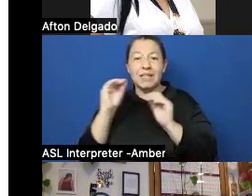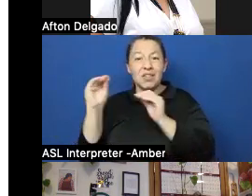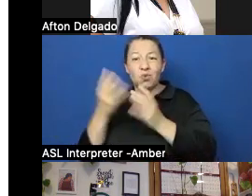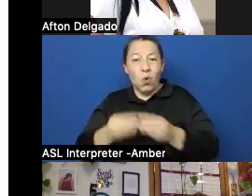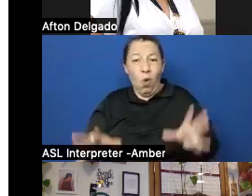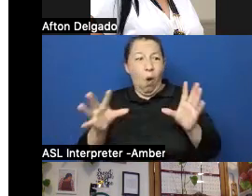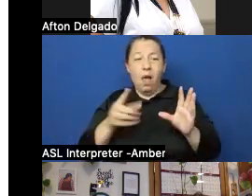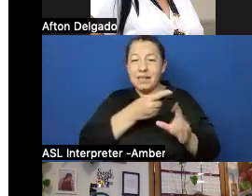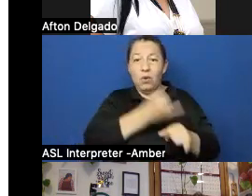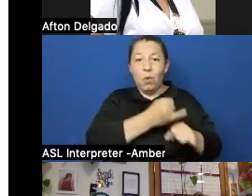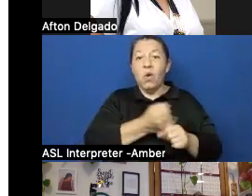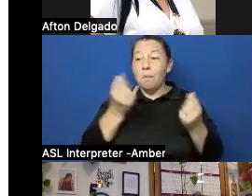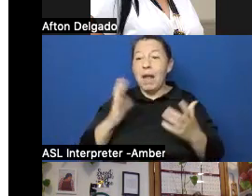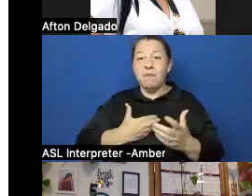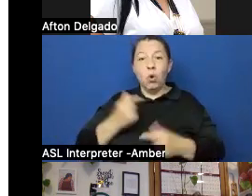relearning it now.